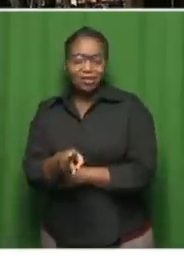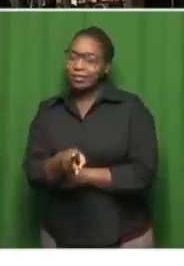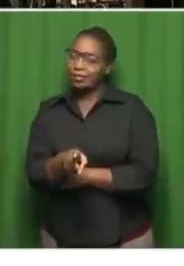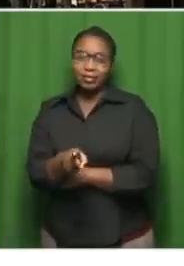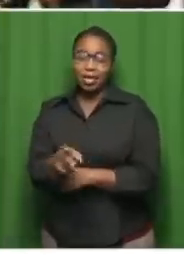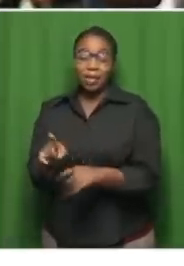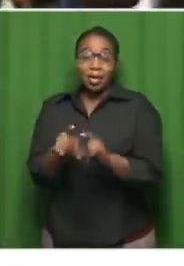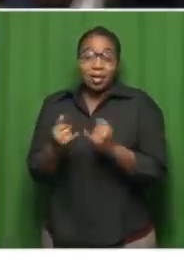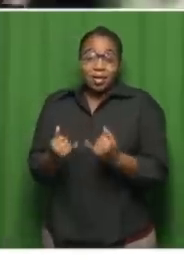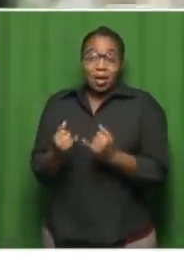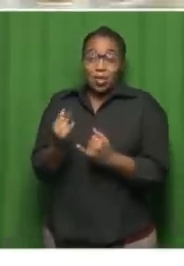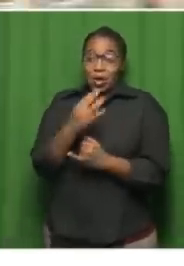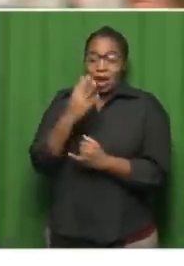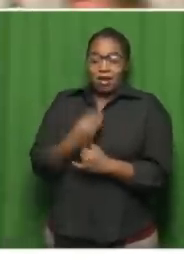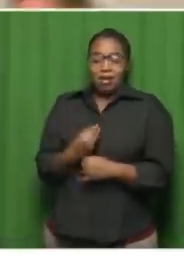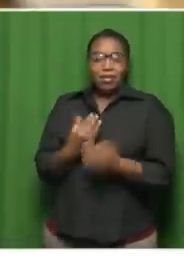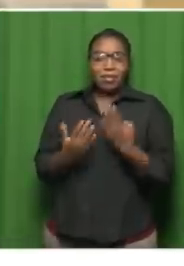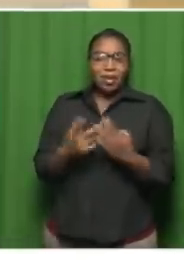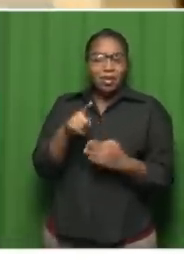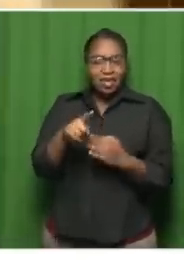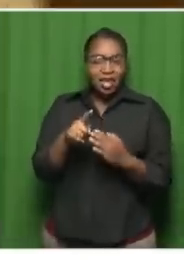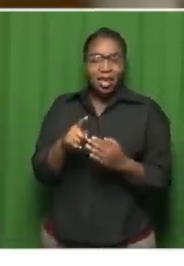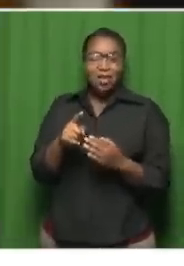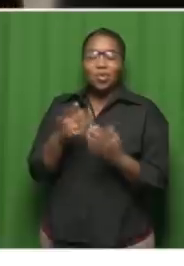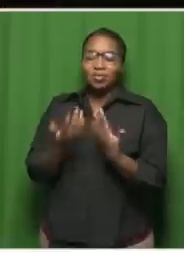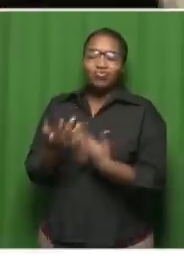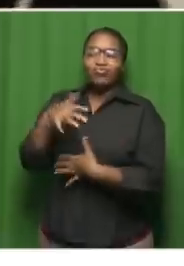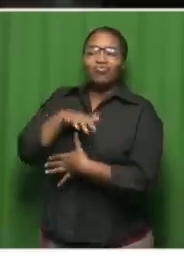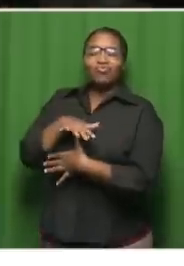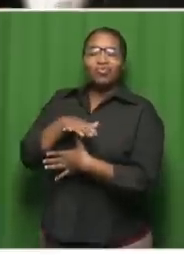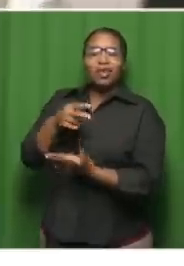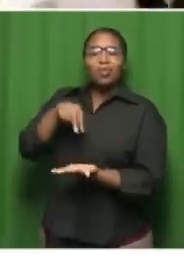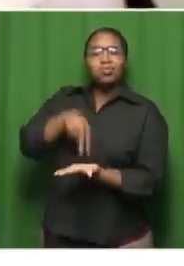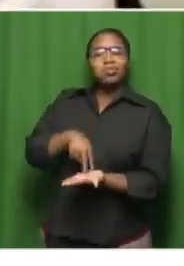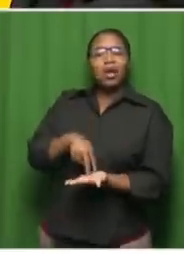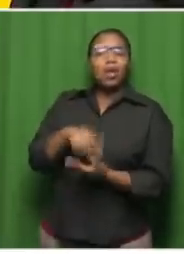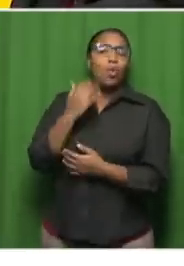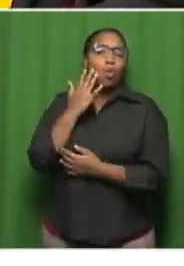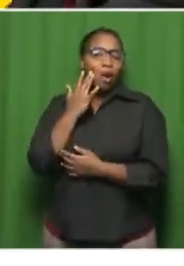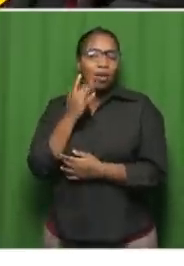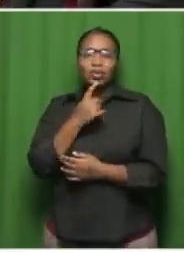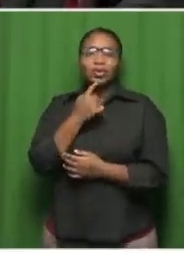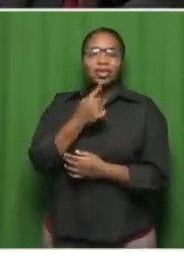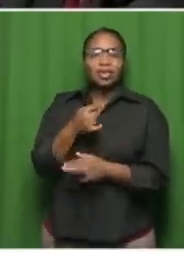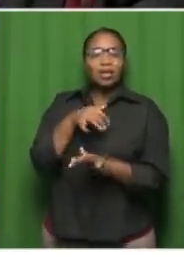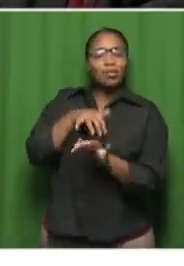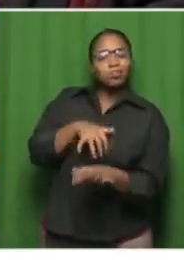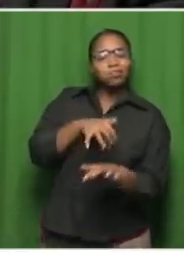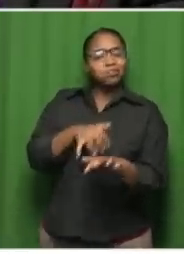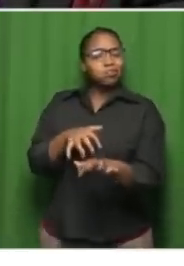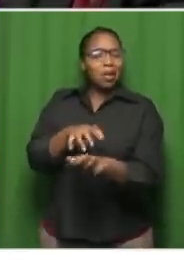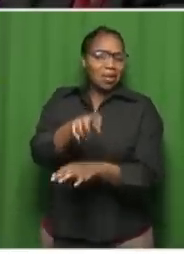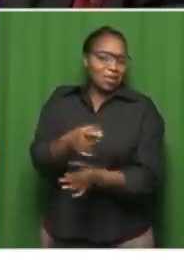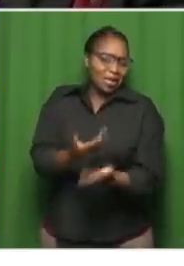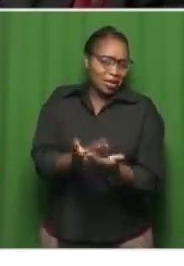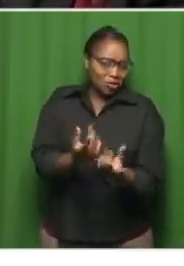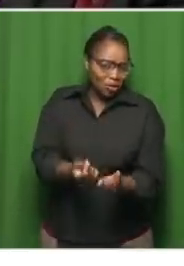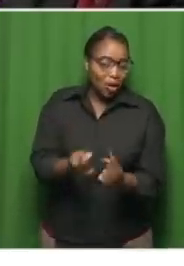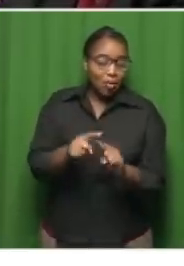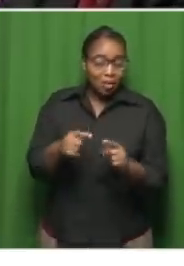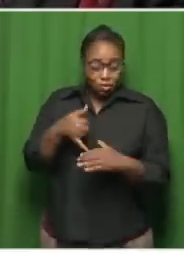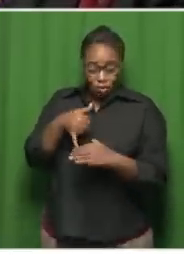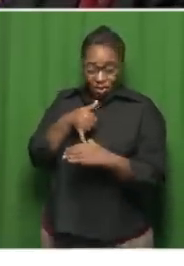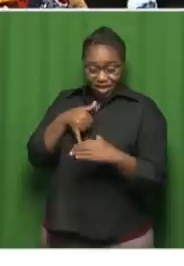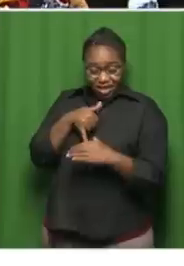are they going to rise? And I don't say with a protest and all that, but within the organization,